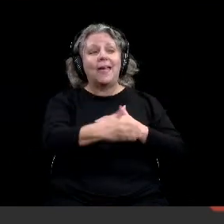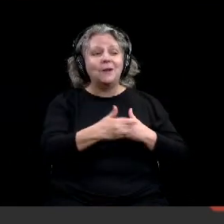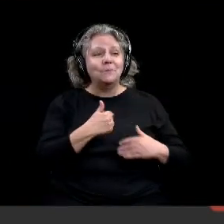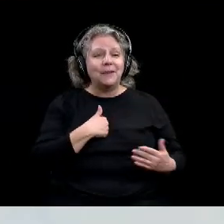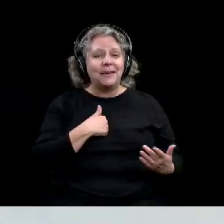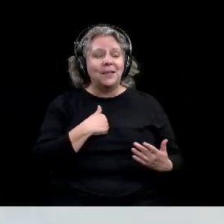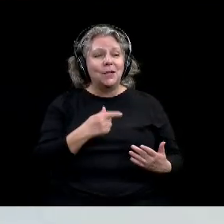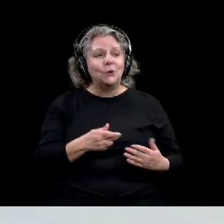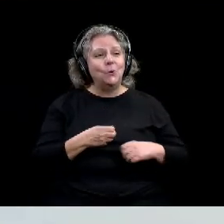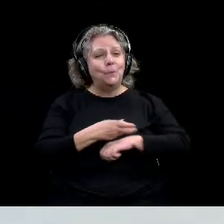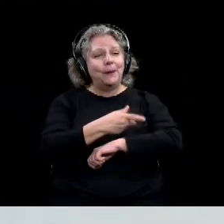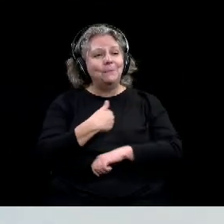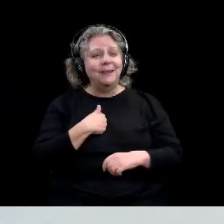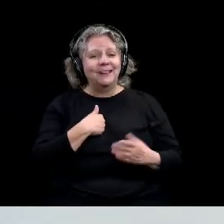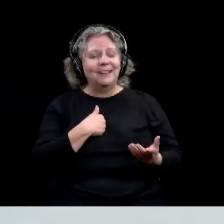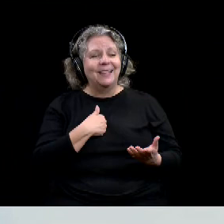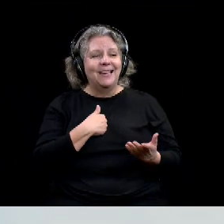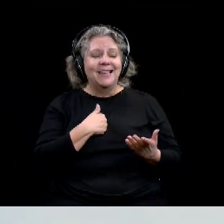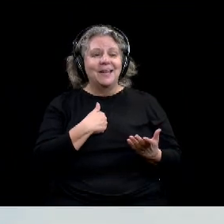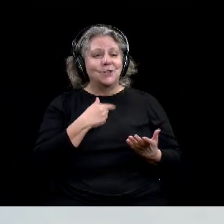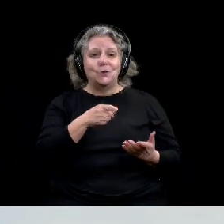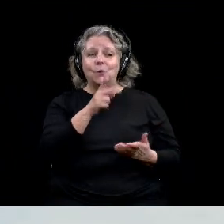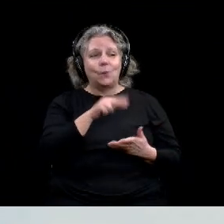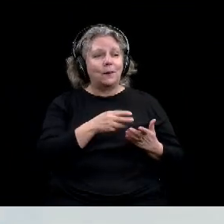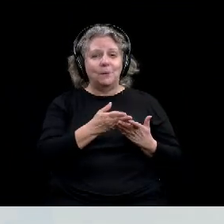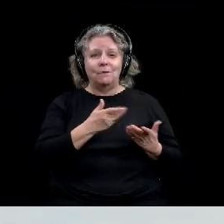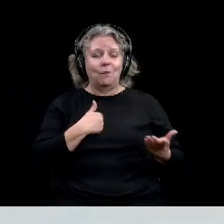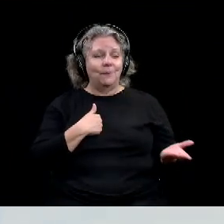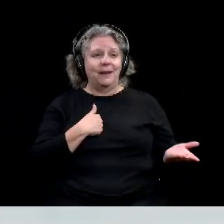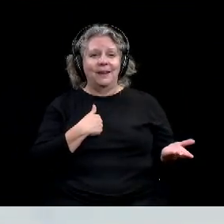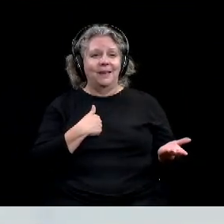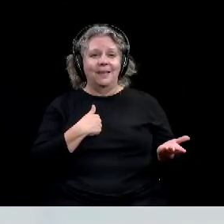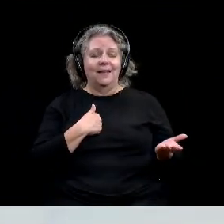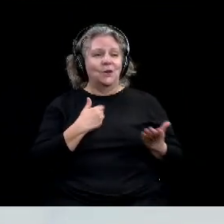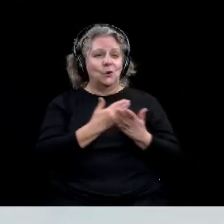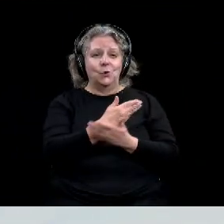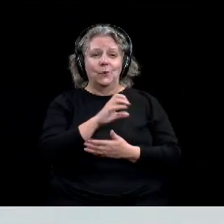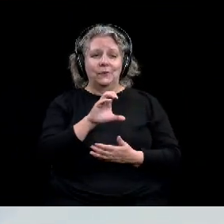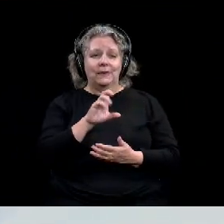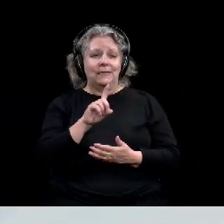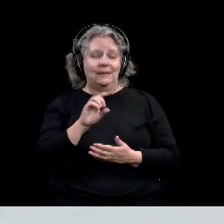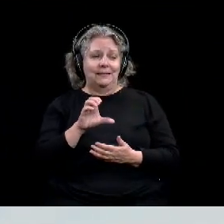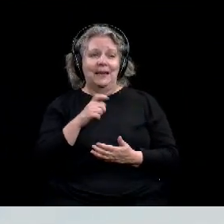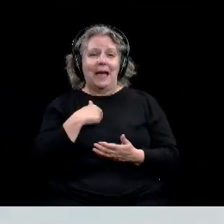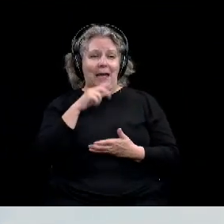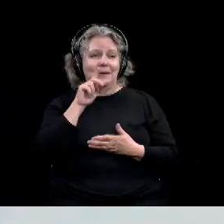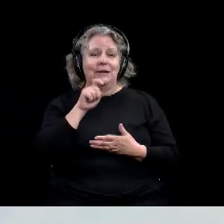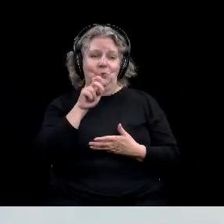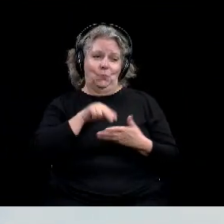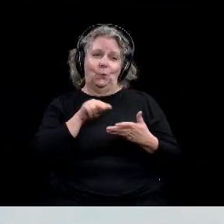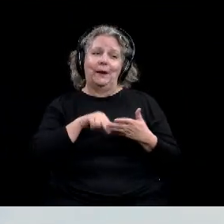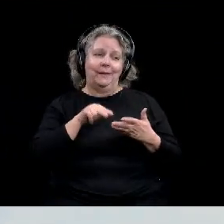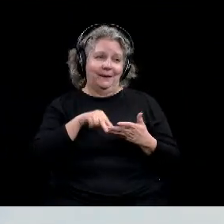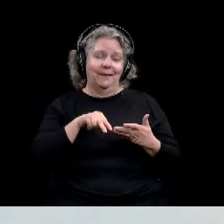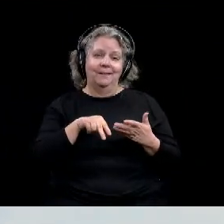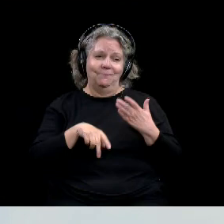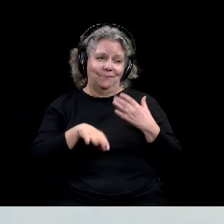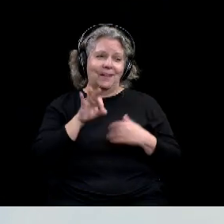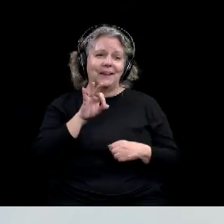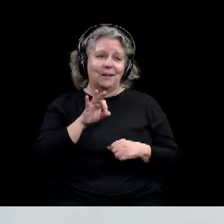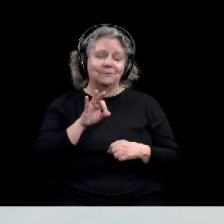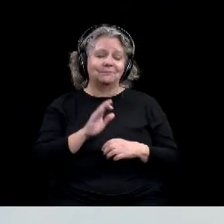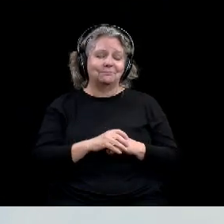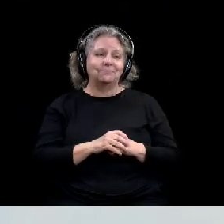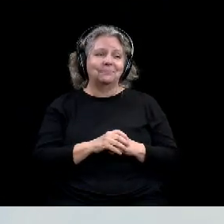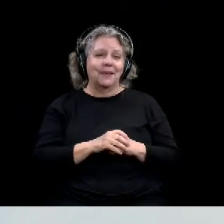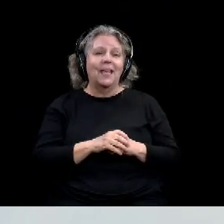apparently, so I need to do some reading. Thanks for pinging us on that, and I'll just have